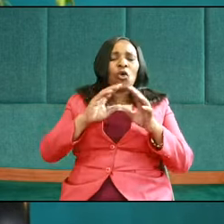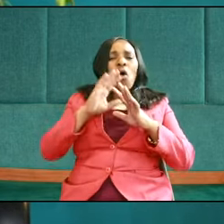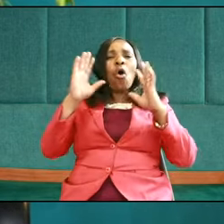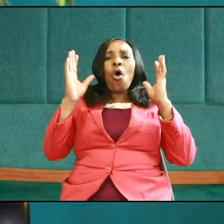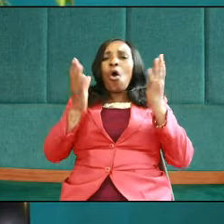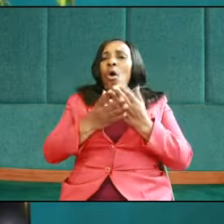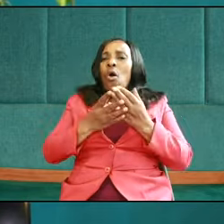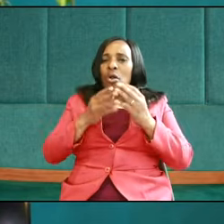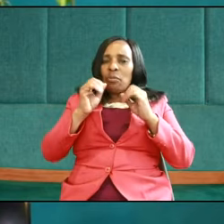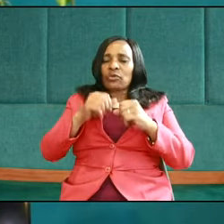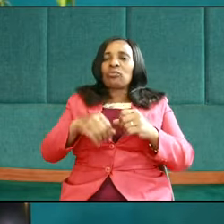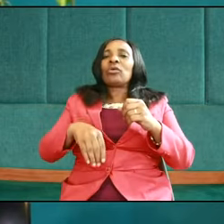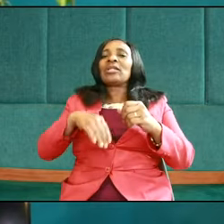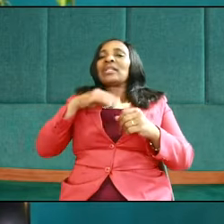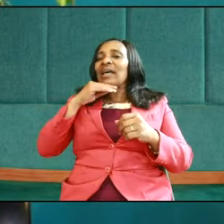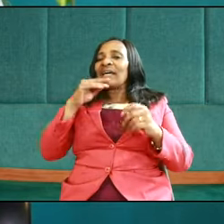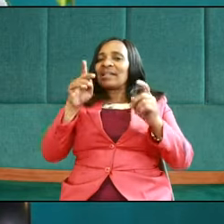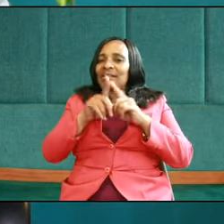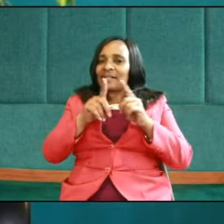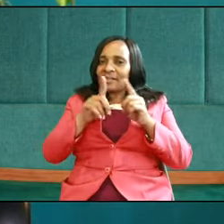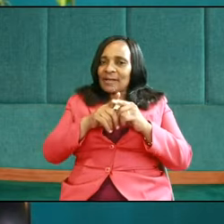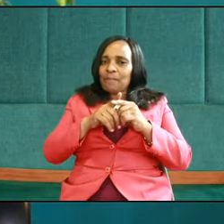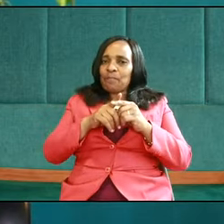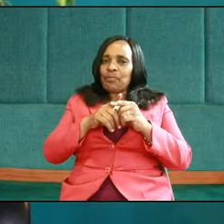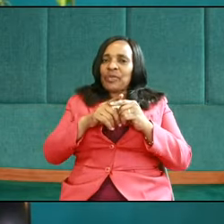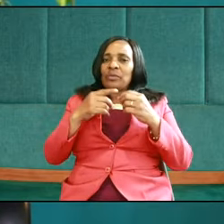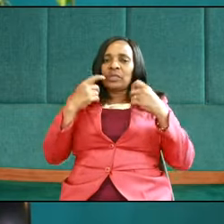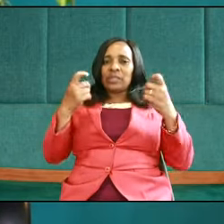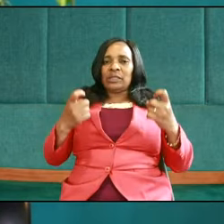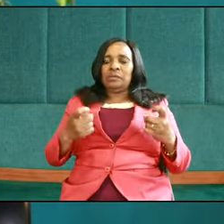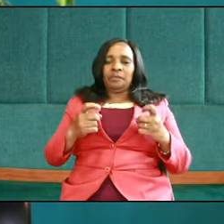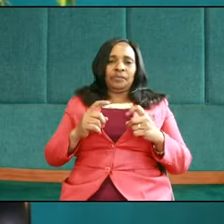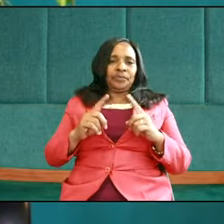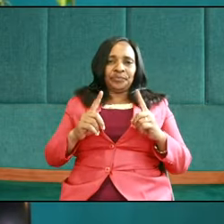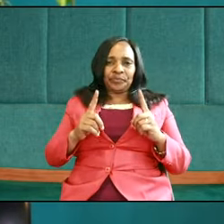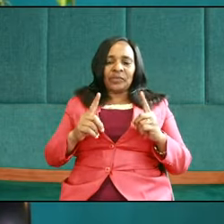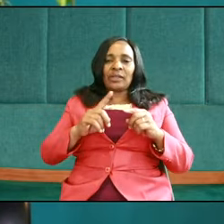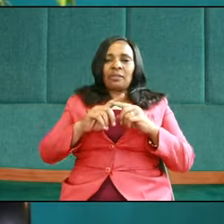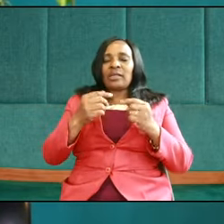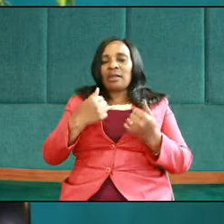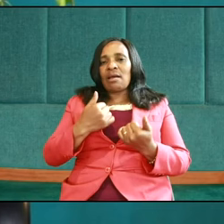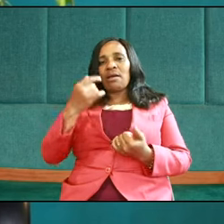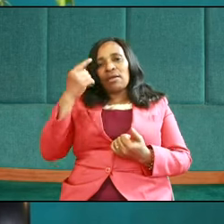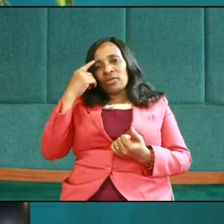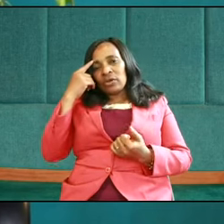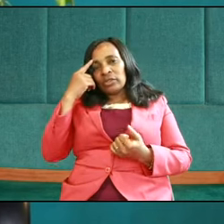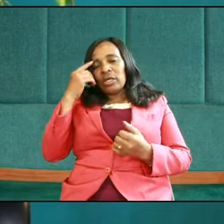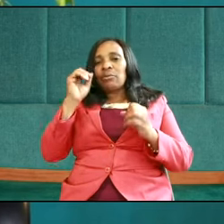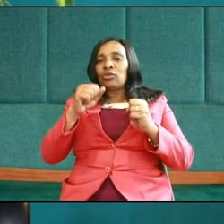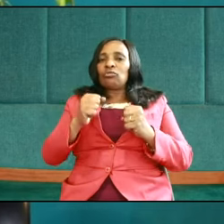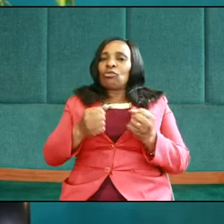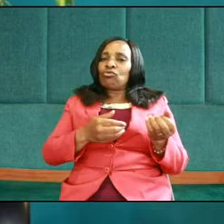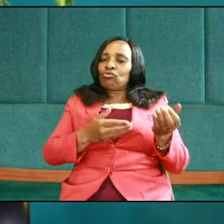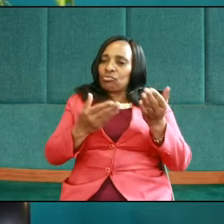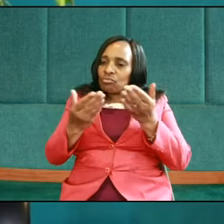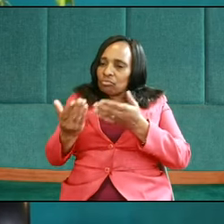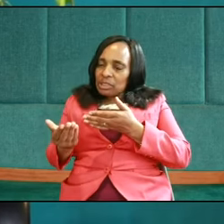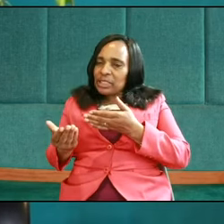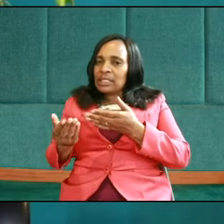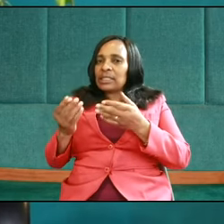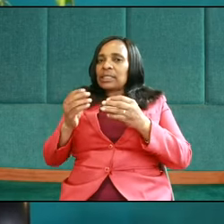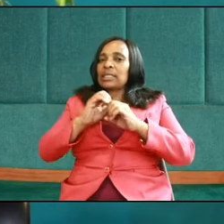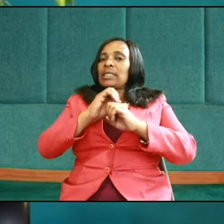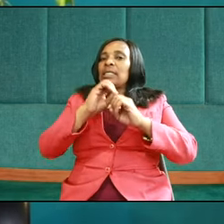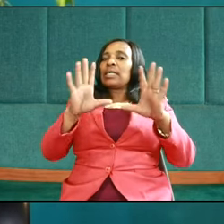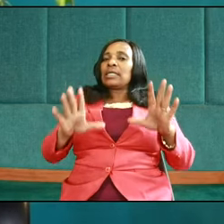them will die as a result of sin. So I thought it would be nice to drive the clarity there based